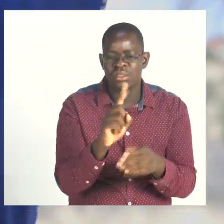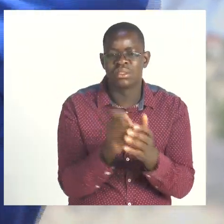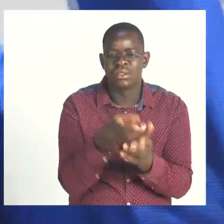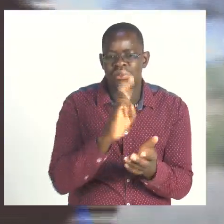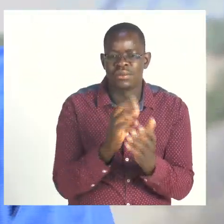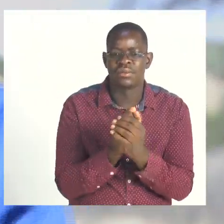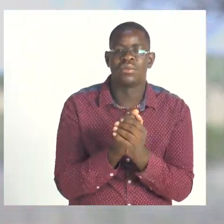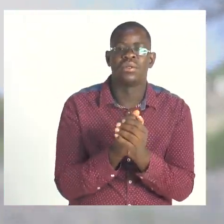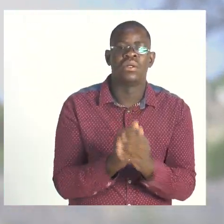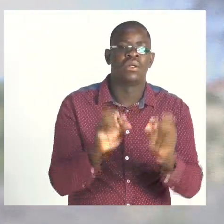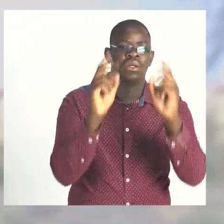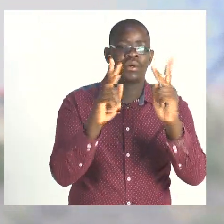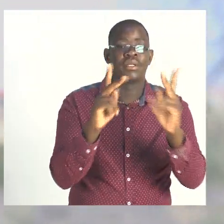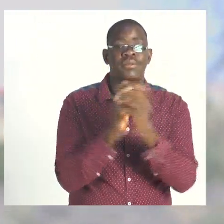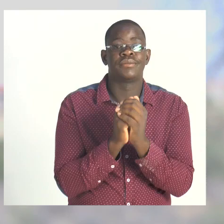Okay,